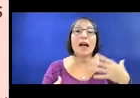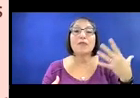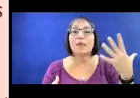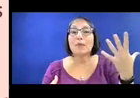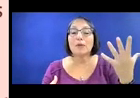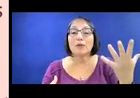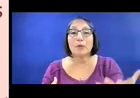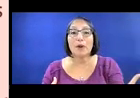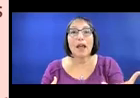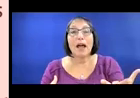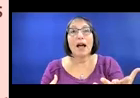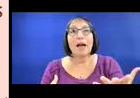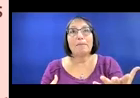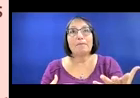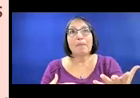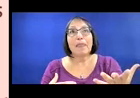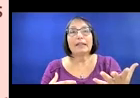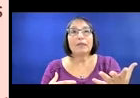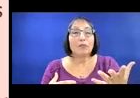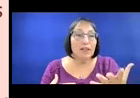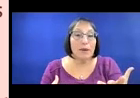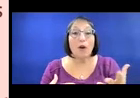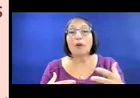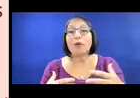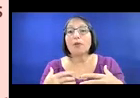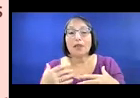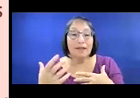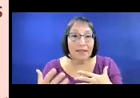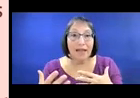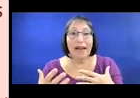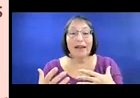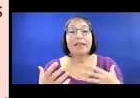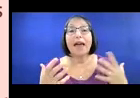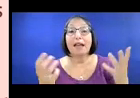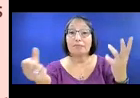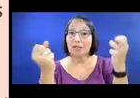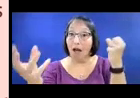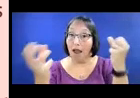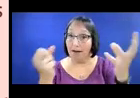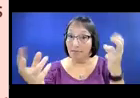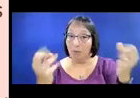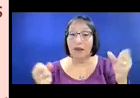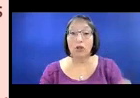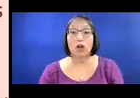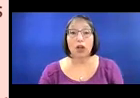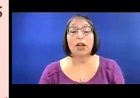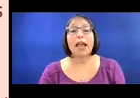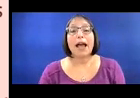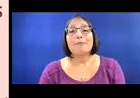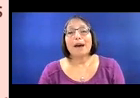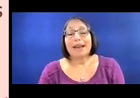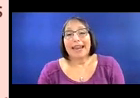or they have to be able to read so many articles and things like that, and then sign what they've learned.